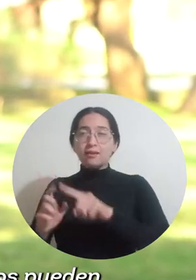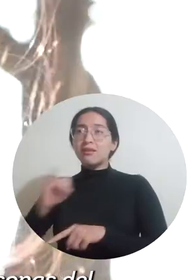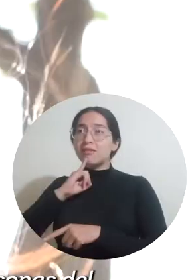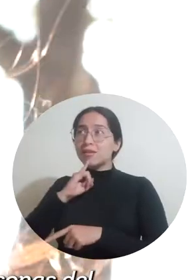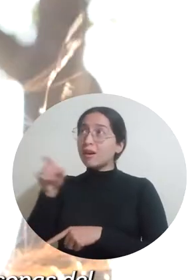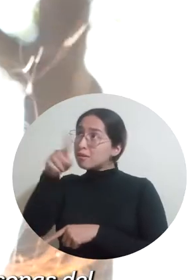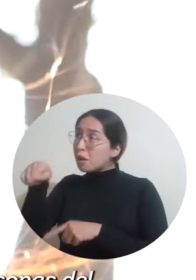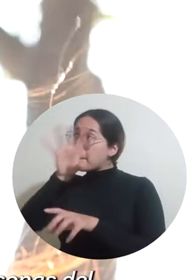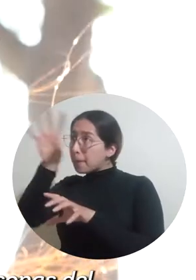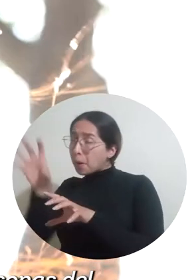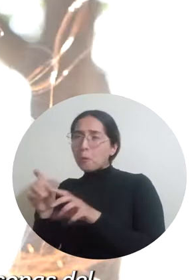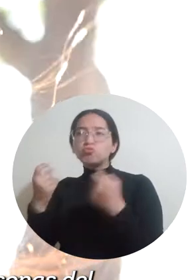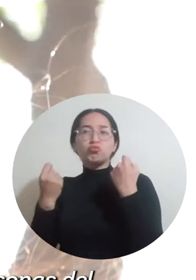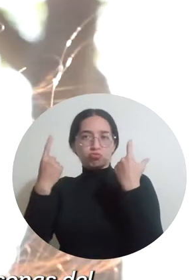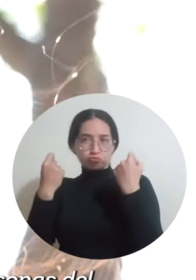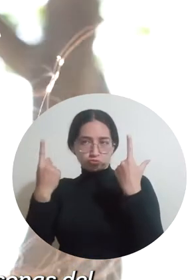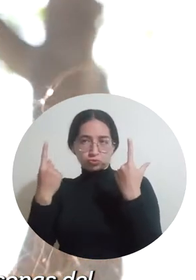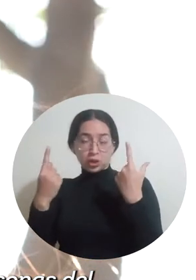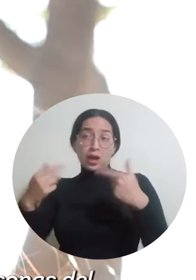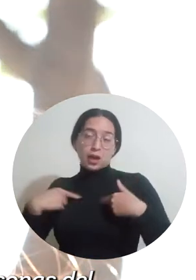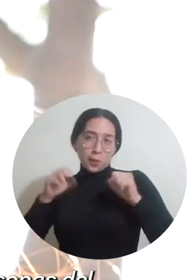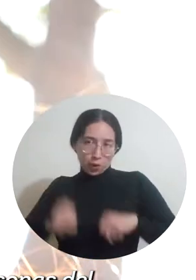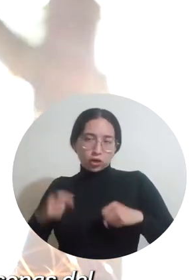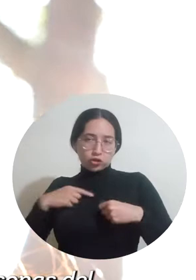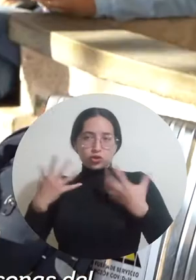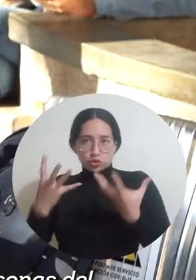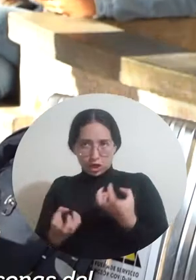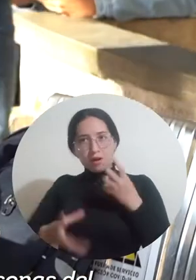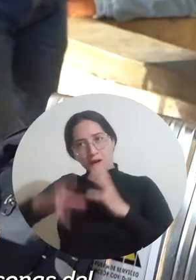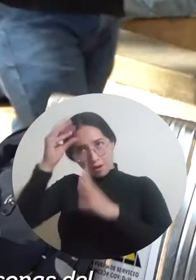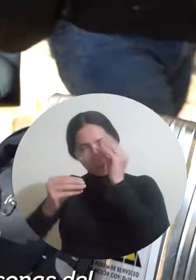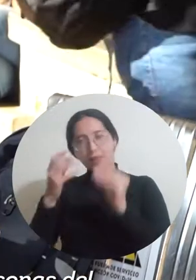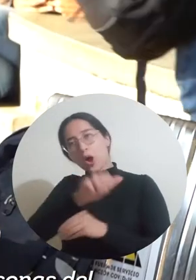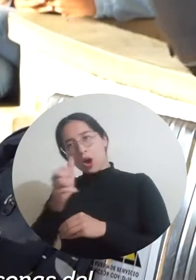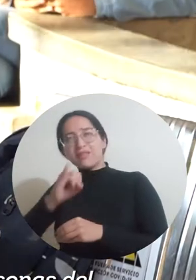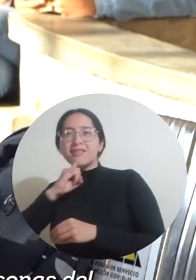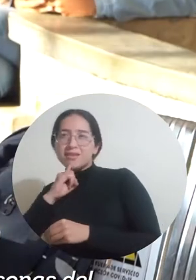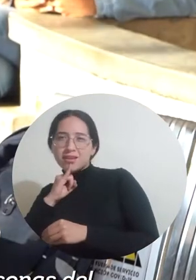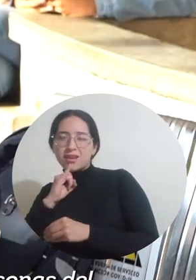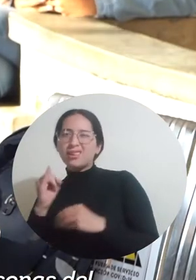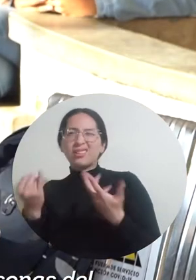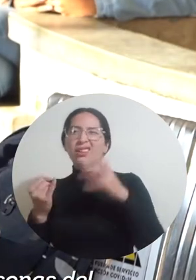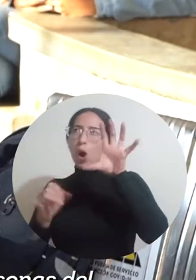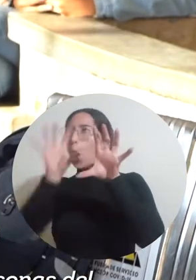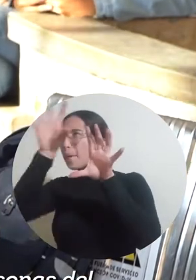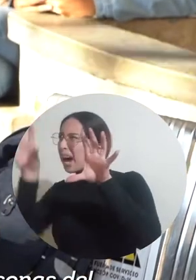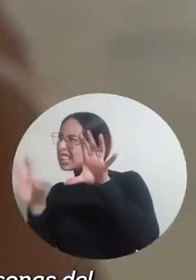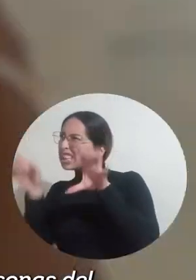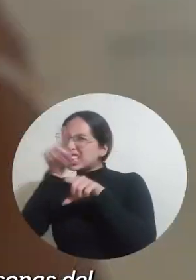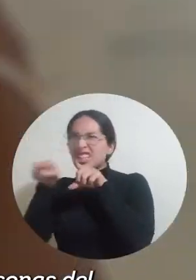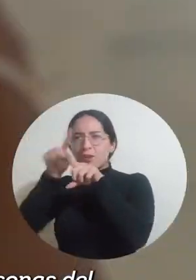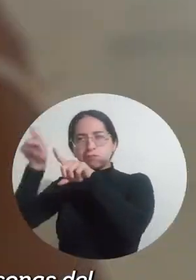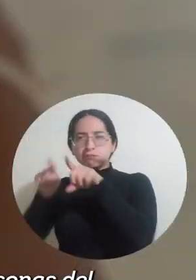understand. I am Arhuaco. I speak a different language. Many people from the country or from